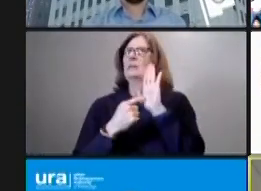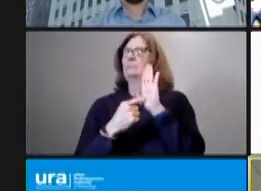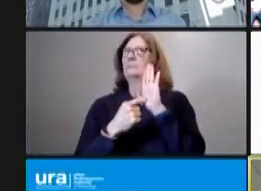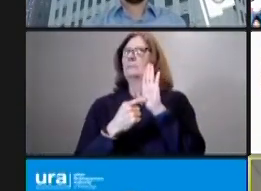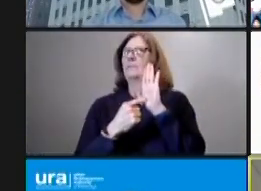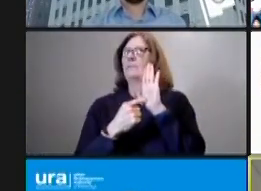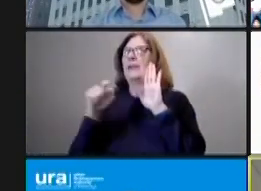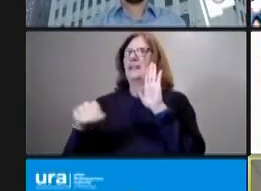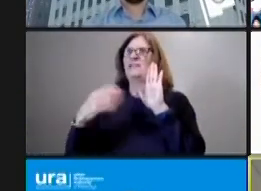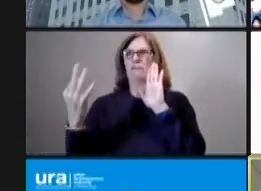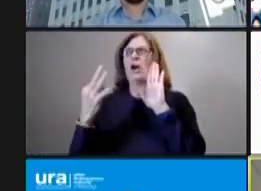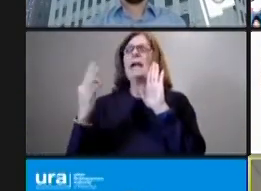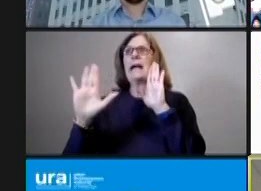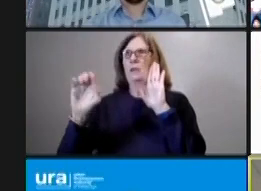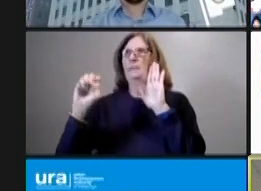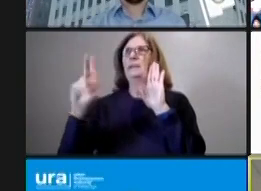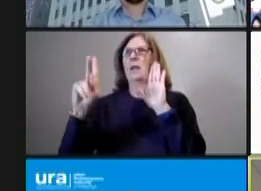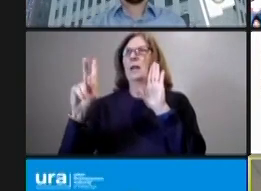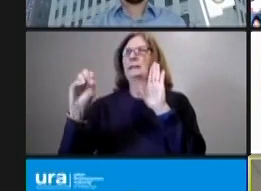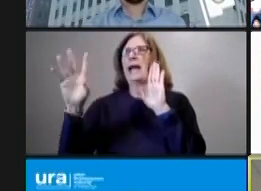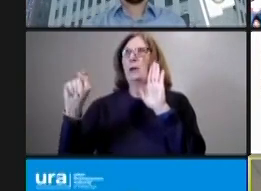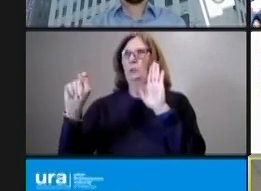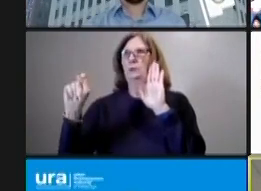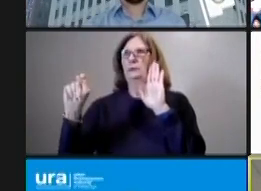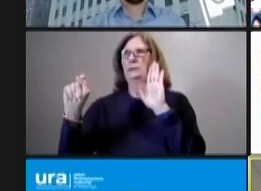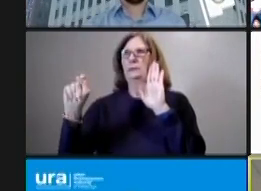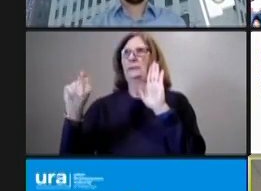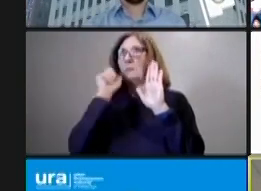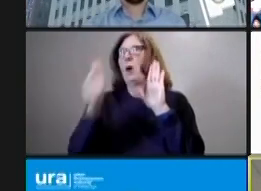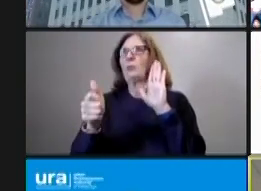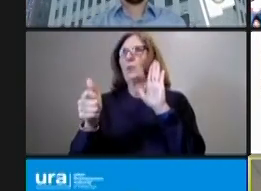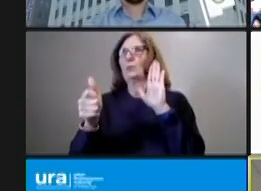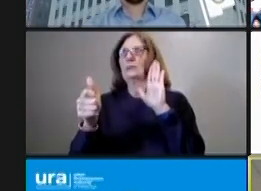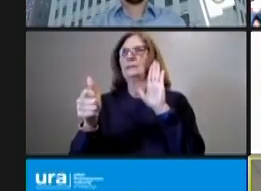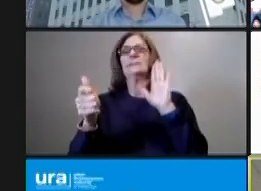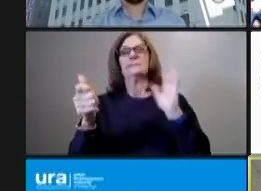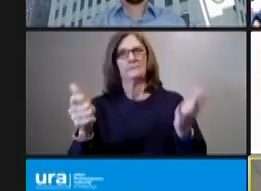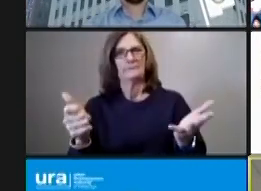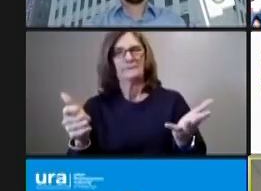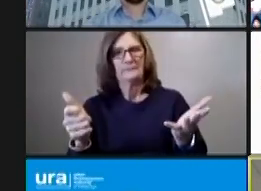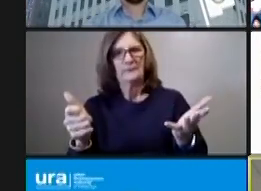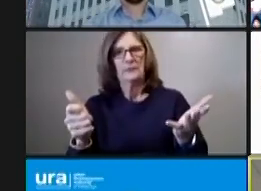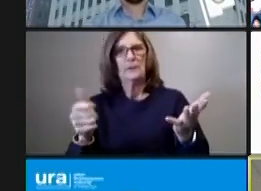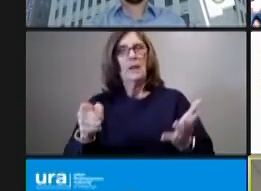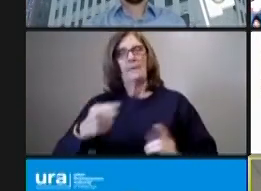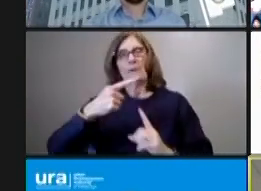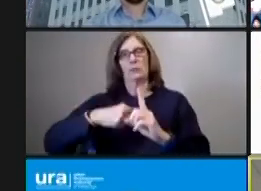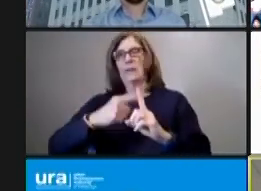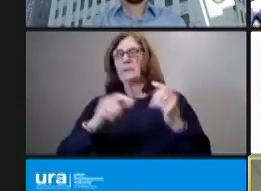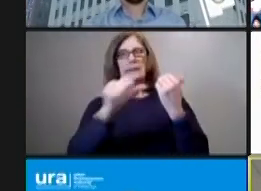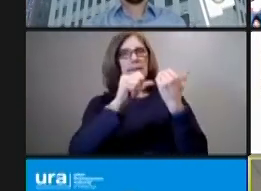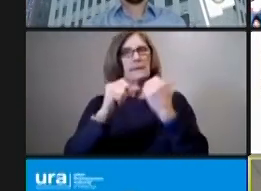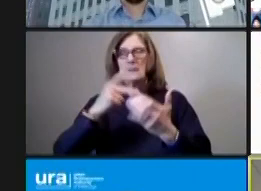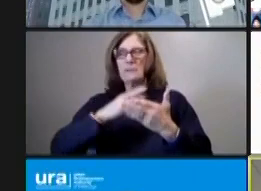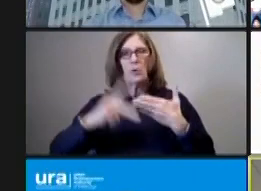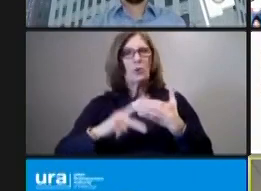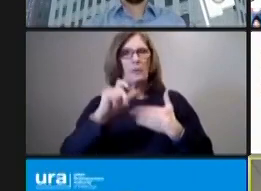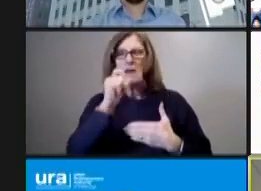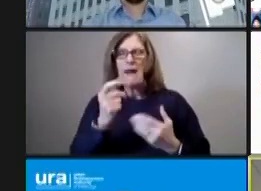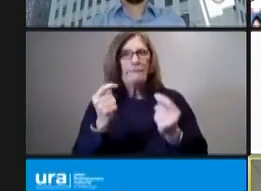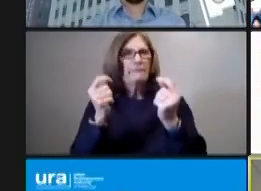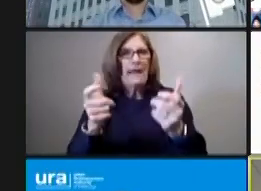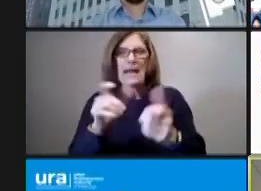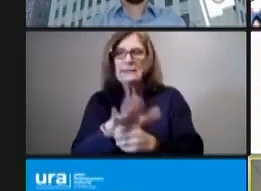this Friday and it is Thursday. The issue with that is the bureaucracy of rental assistance programs doesn't move fast enough to help these